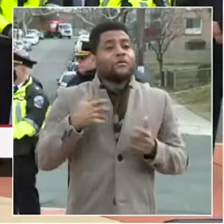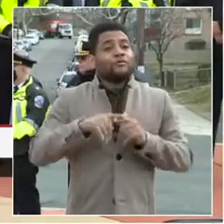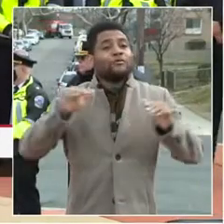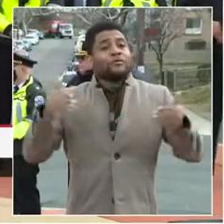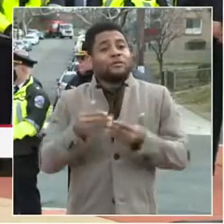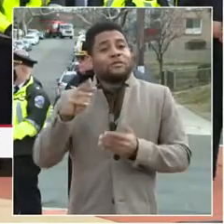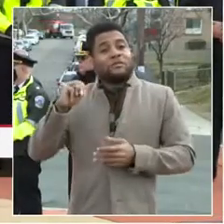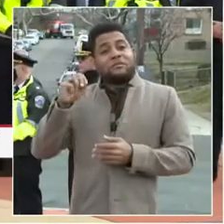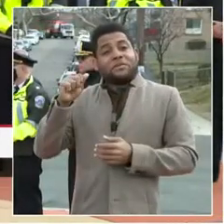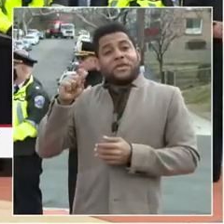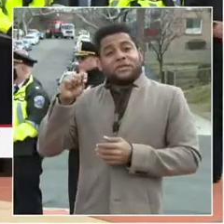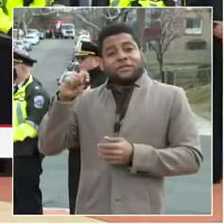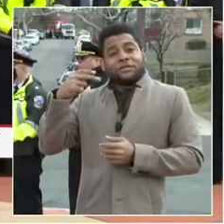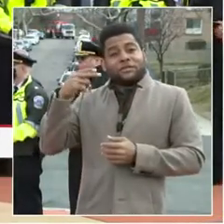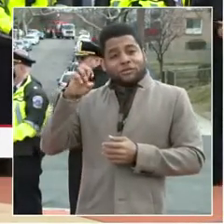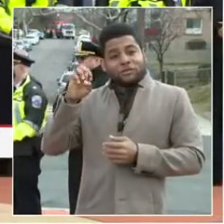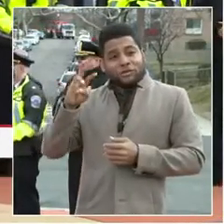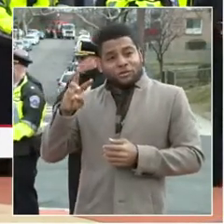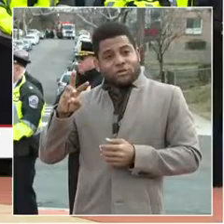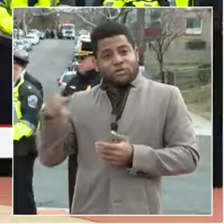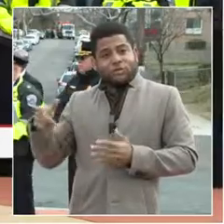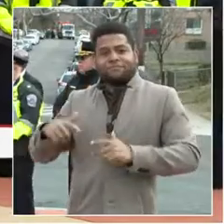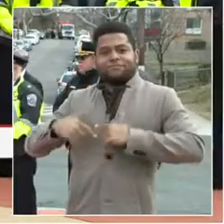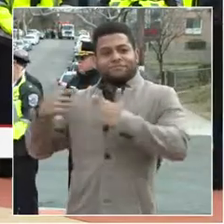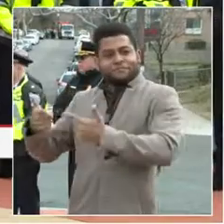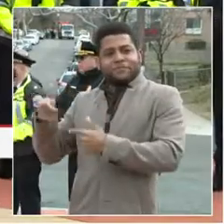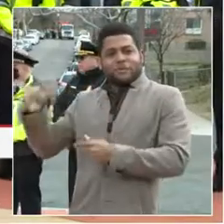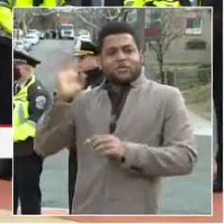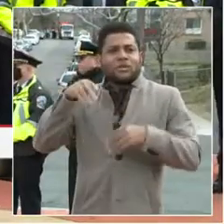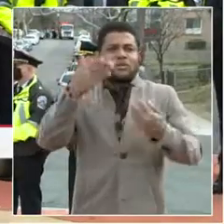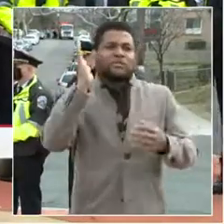in holding homicide offenders accountable in our city.